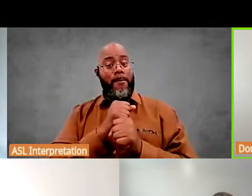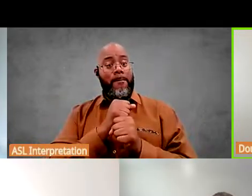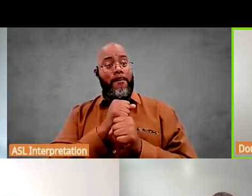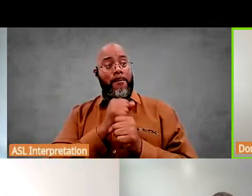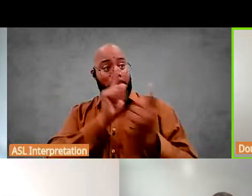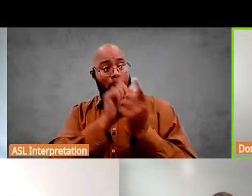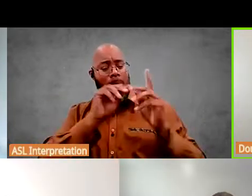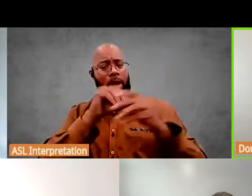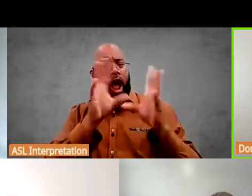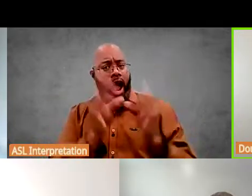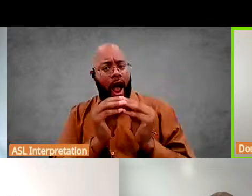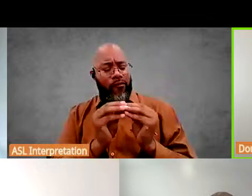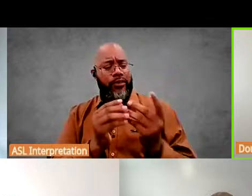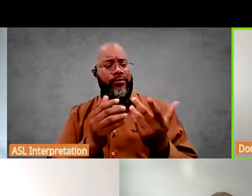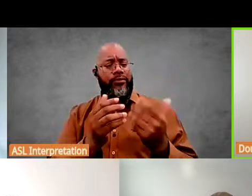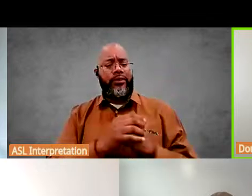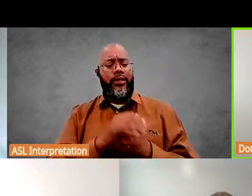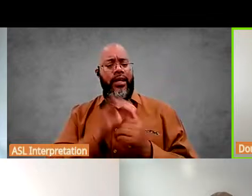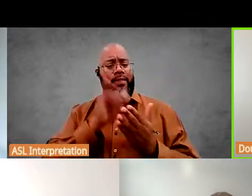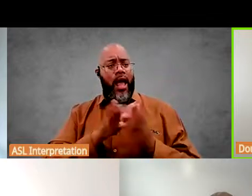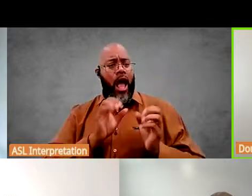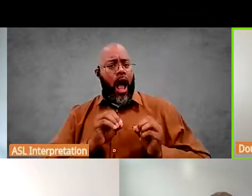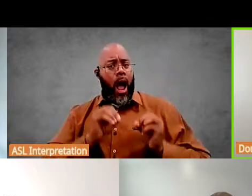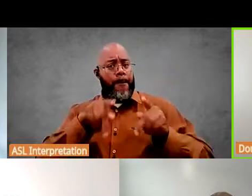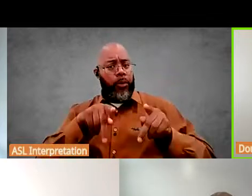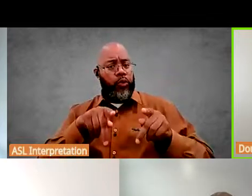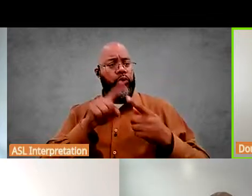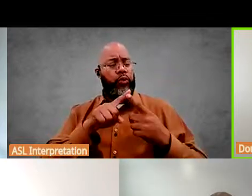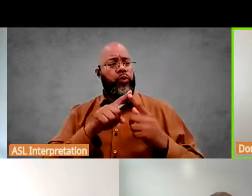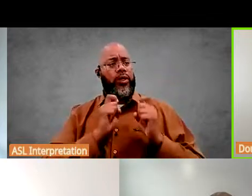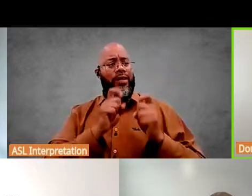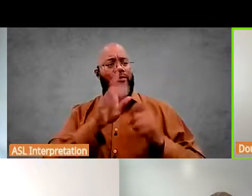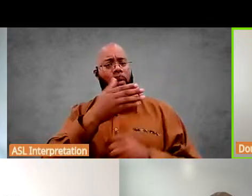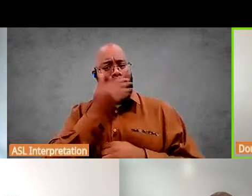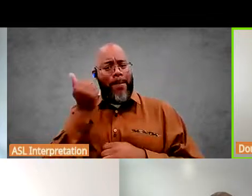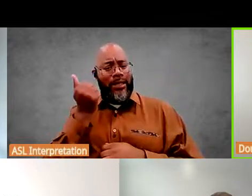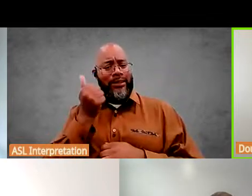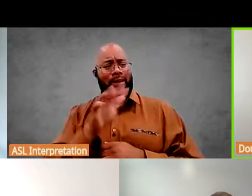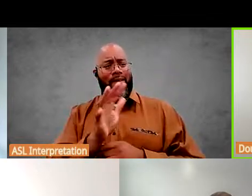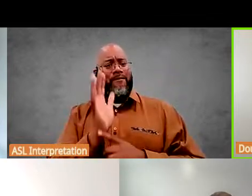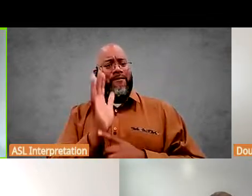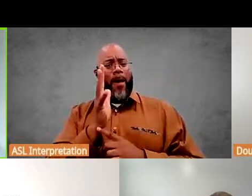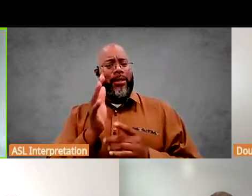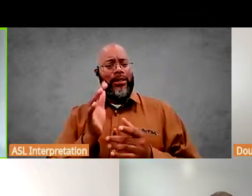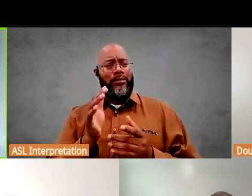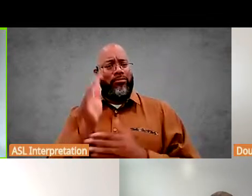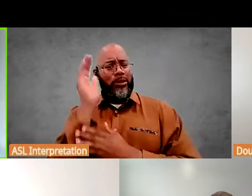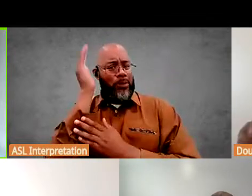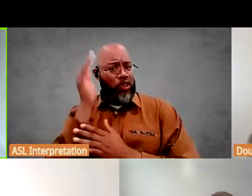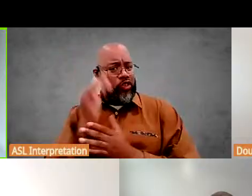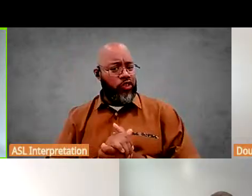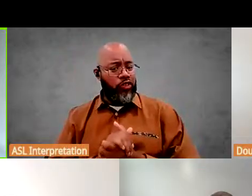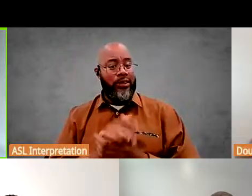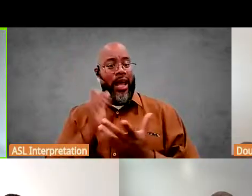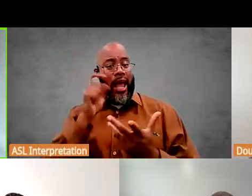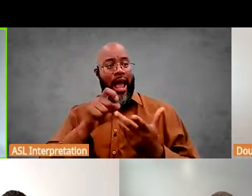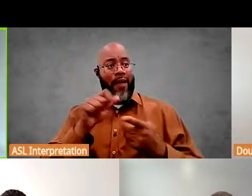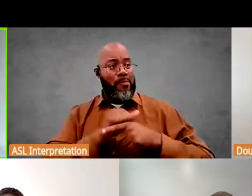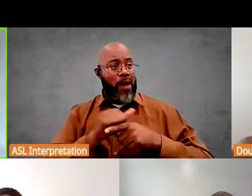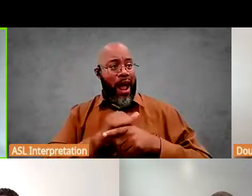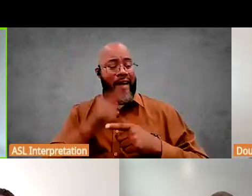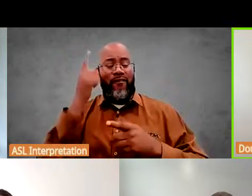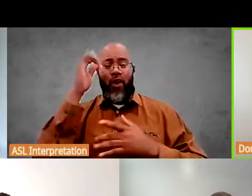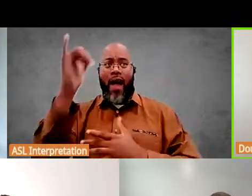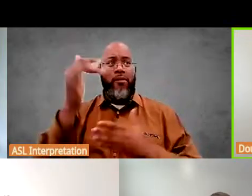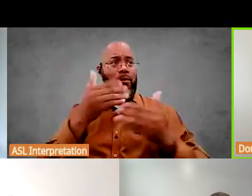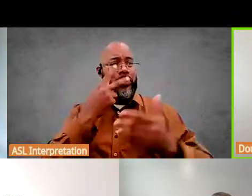conferences, right, that is an opportunity to give your best 5 minute speech. Mm, If you have to rehearse this forever before